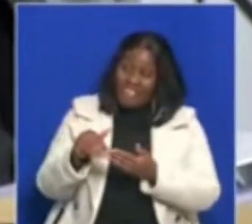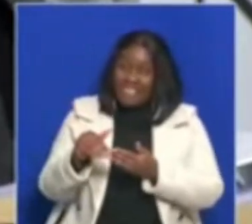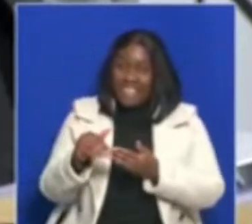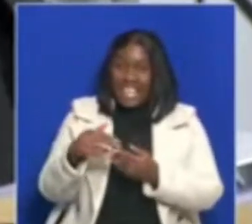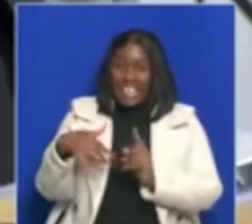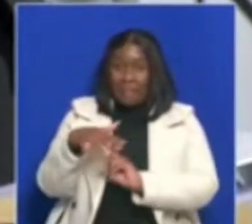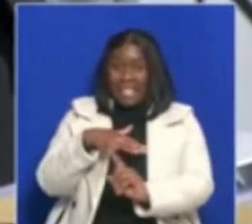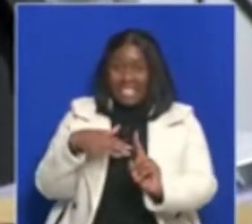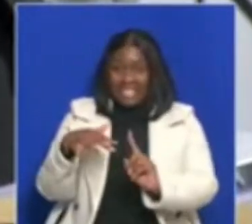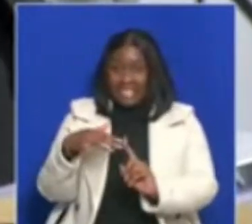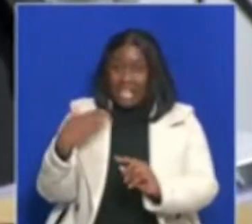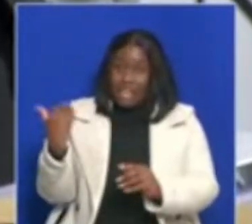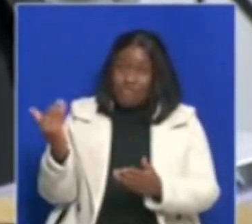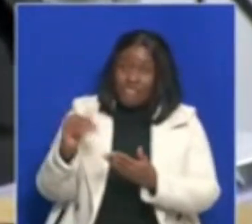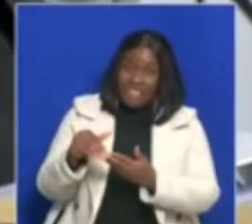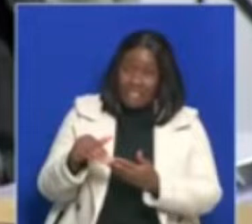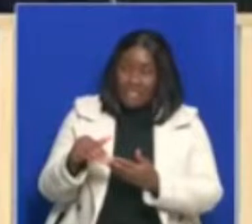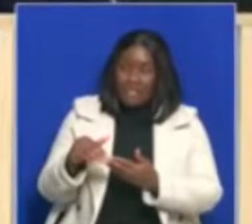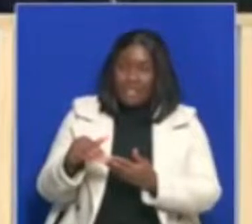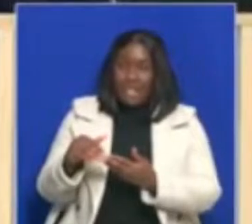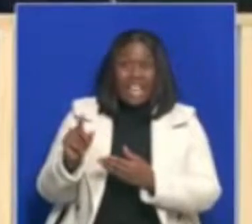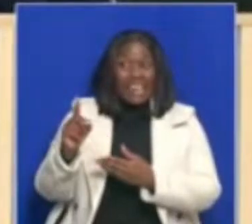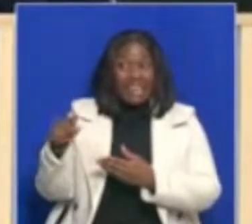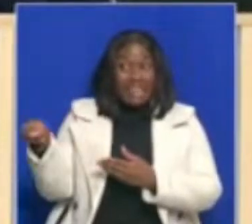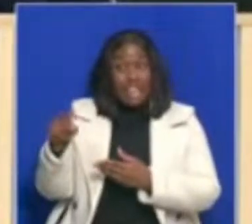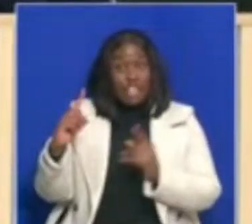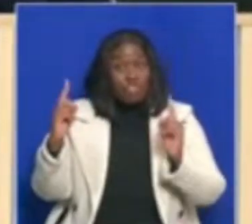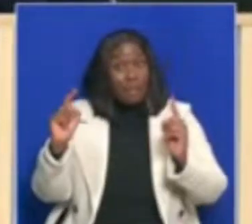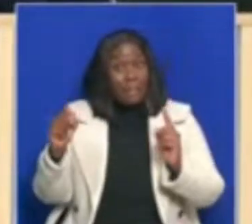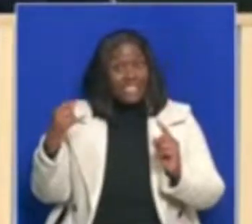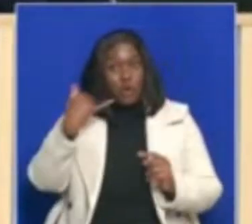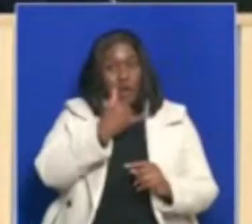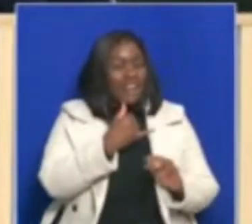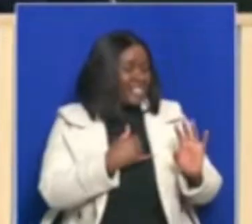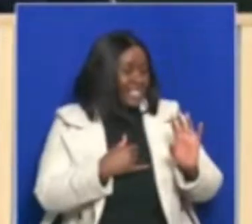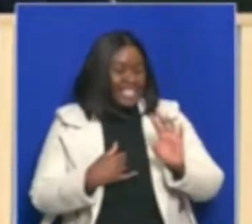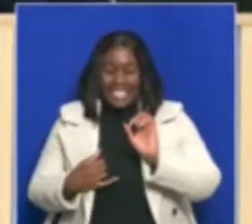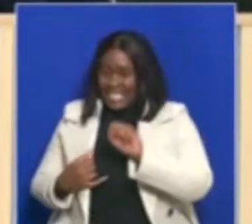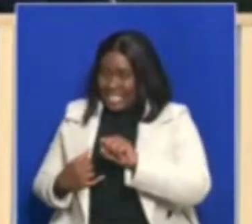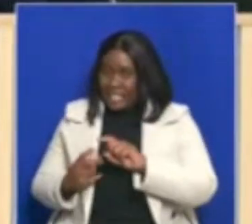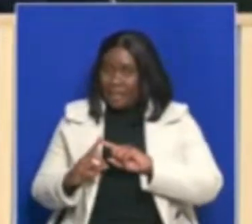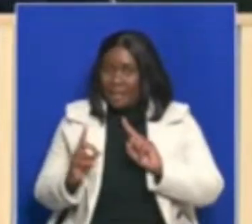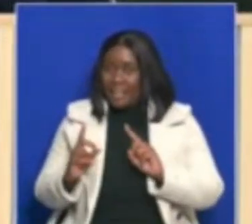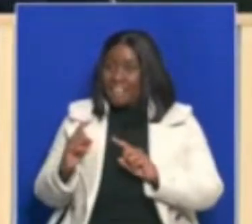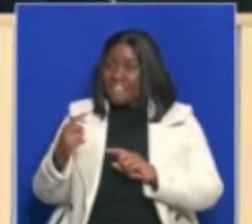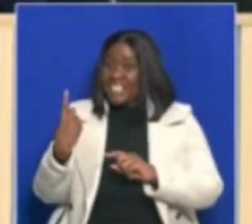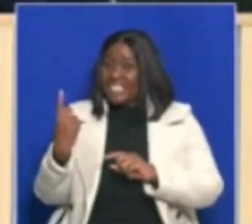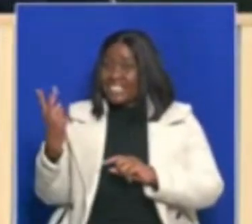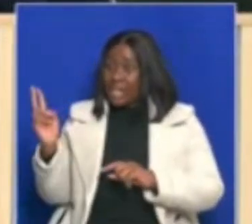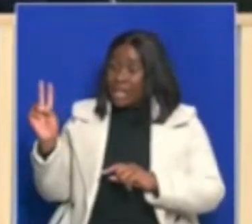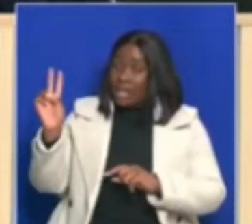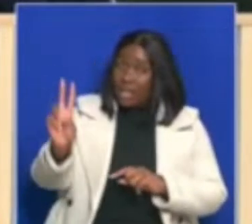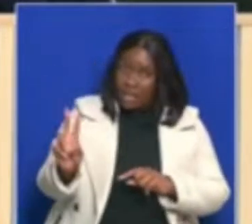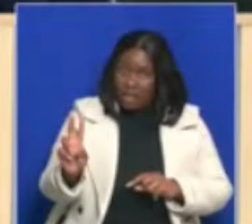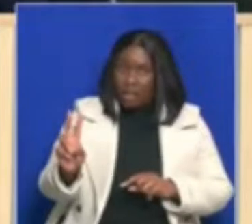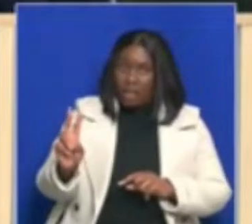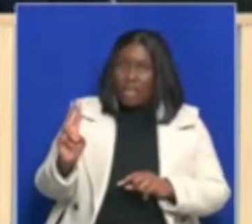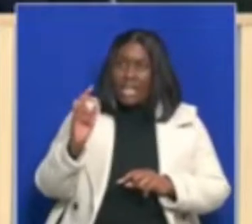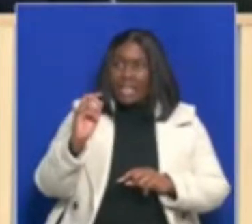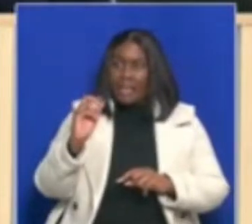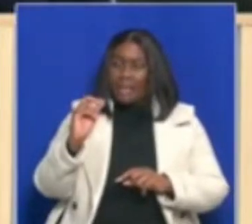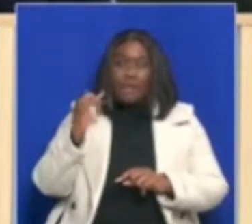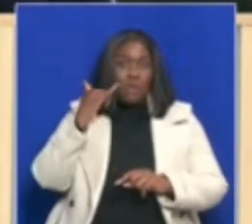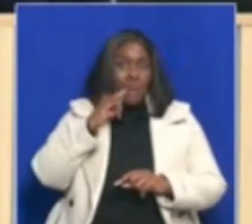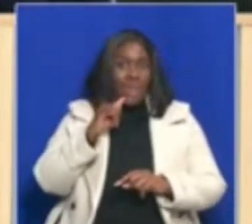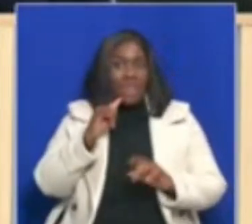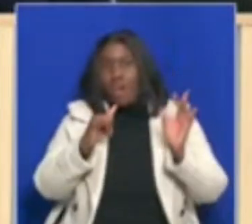the ones that's supposed to have called us. But what I'm saying is, why must they first get to the scene instead of calling you immediately when they